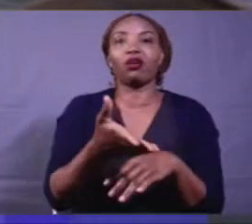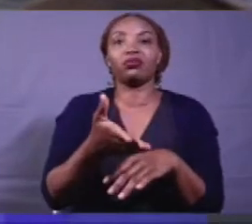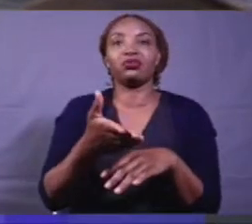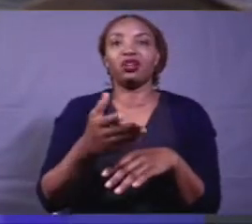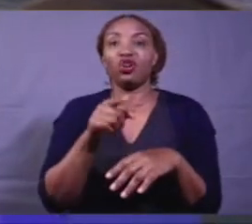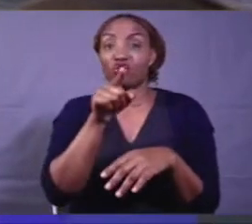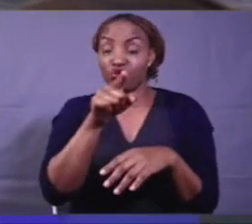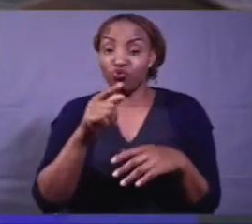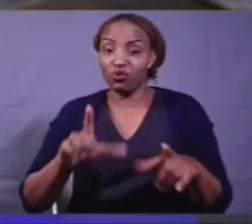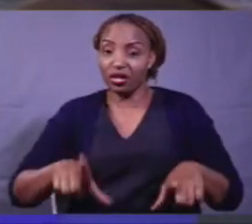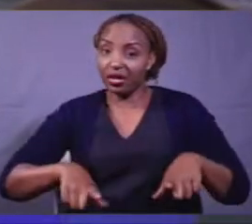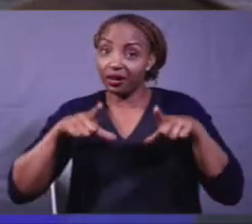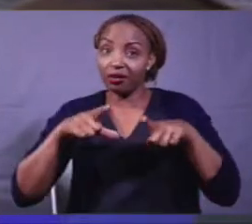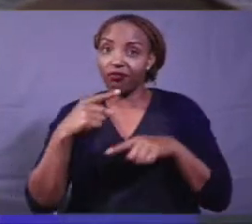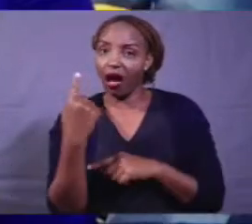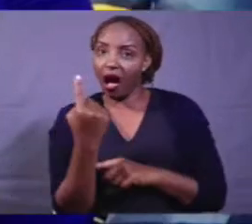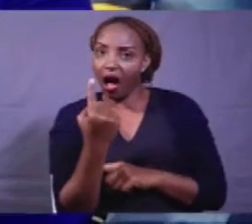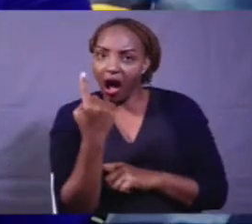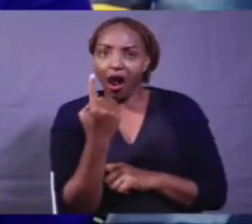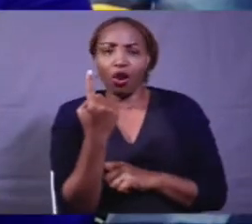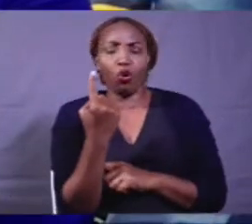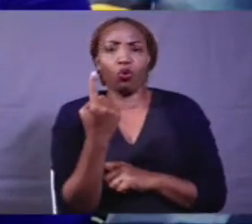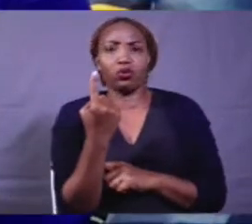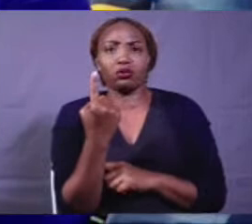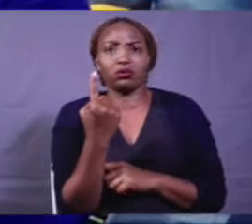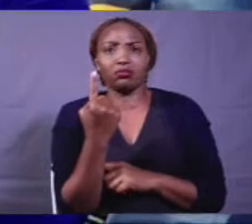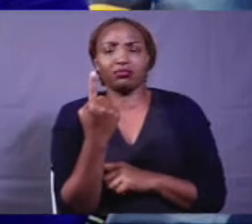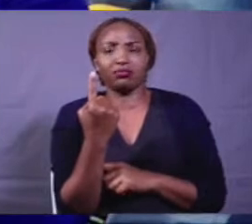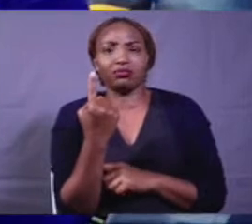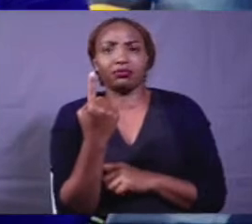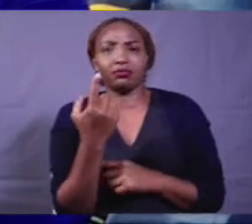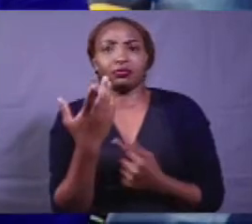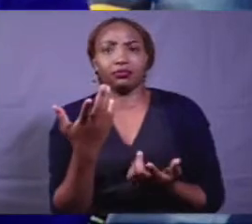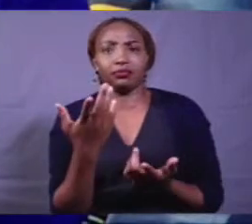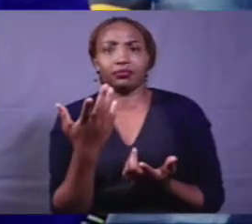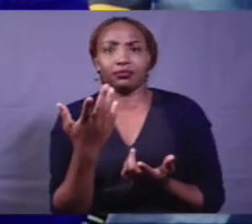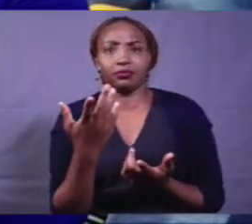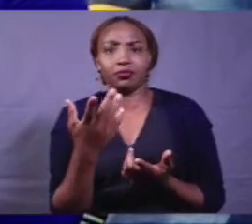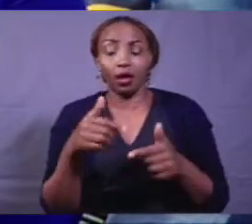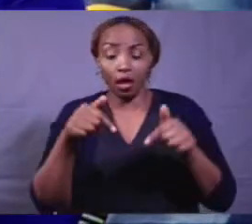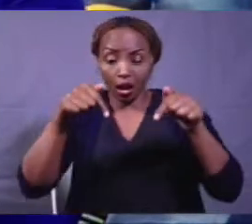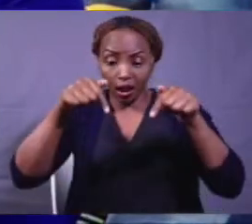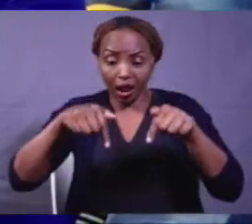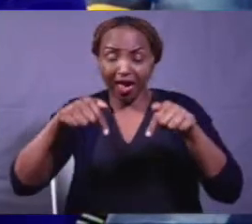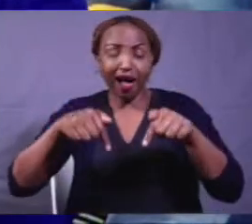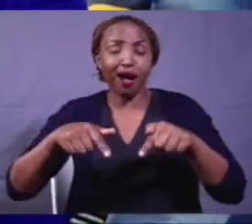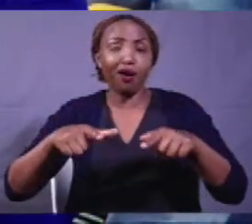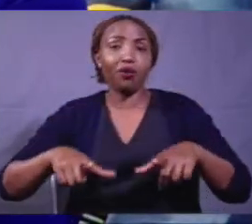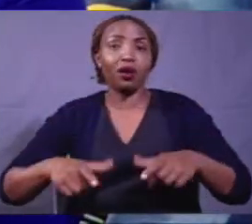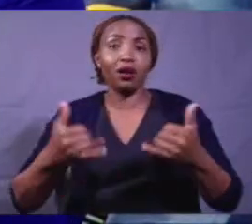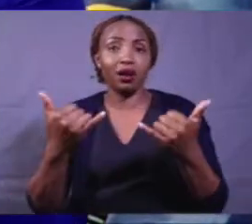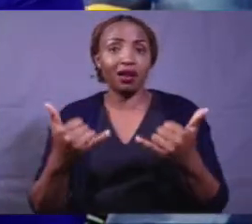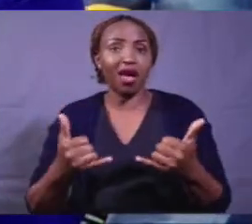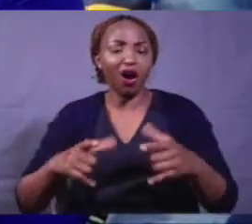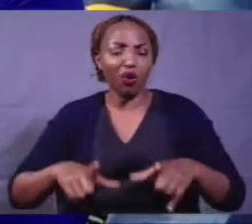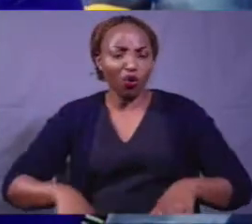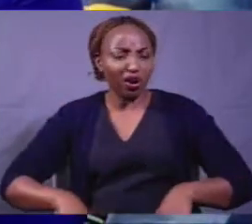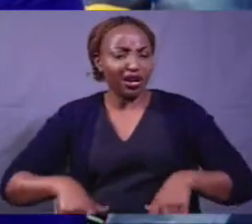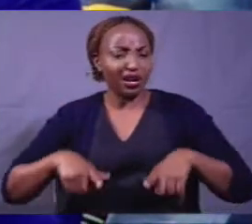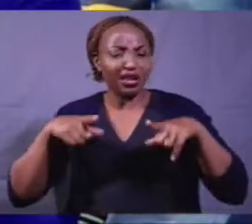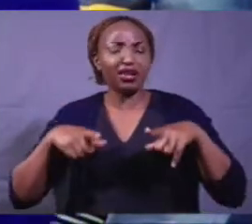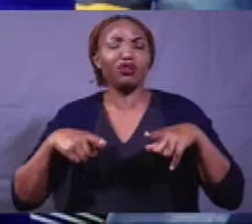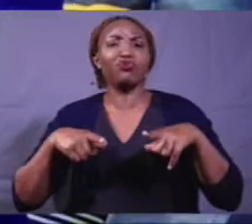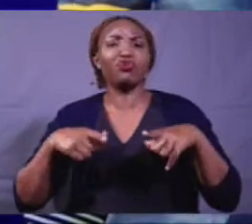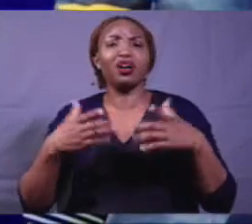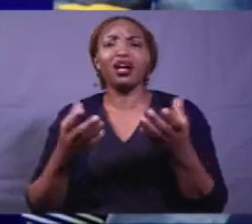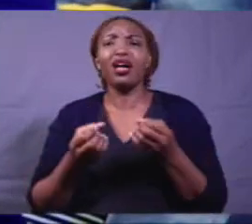And remember one last thing, we are living in an age where information is liquid. It keeps changing form